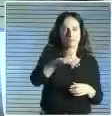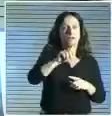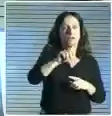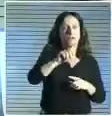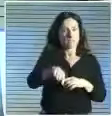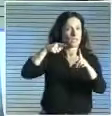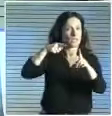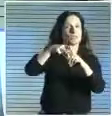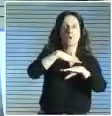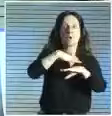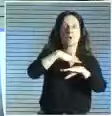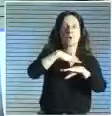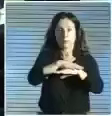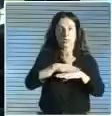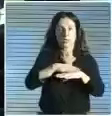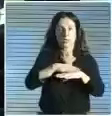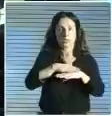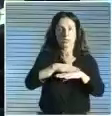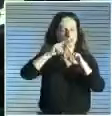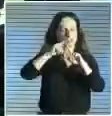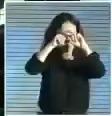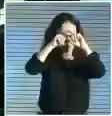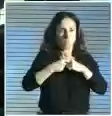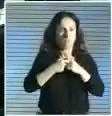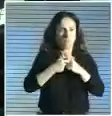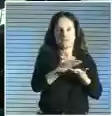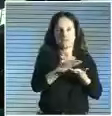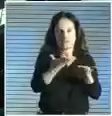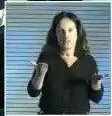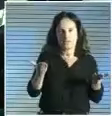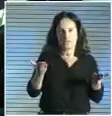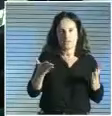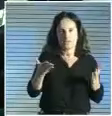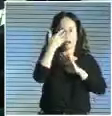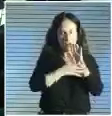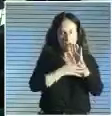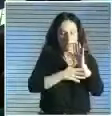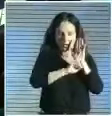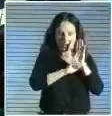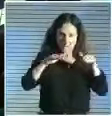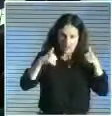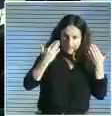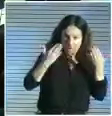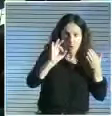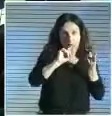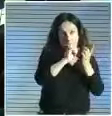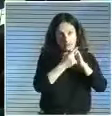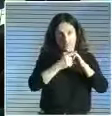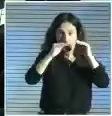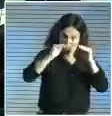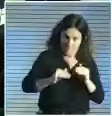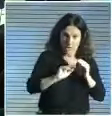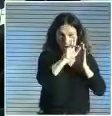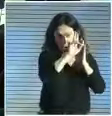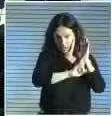about, there's this whole discussion about more regulation, less regulation. I think what we're trying to say here is the industry is